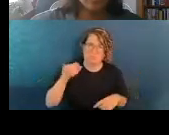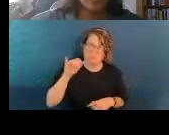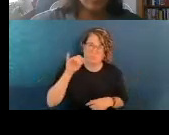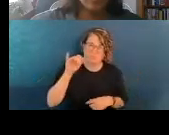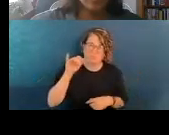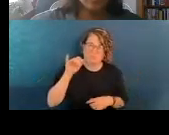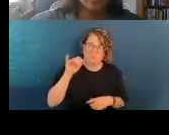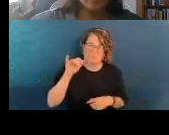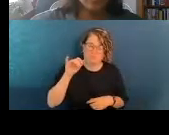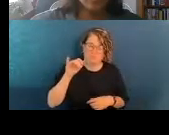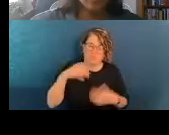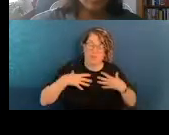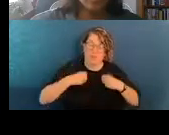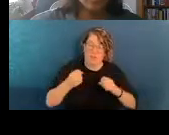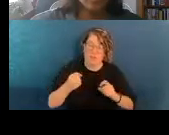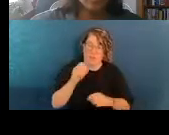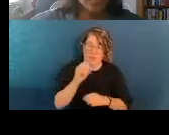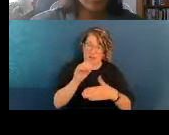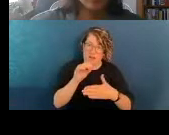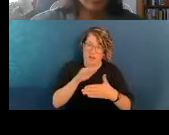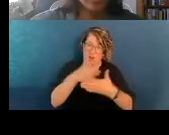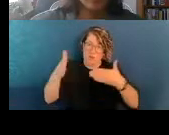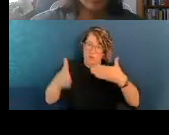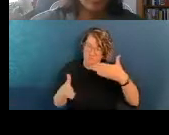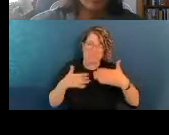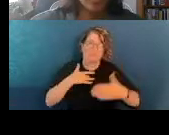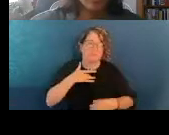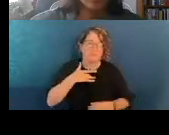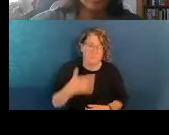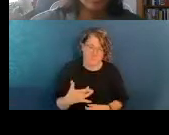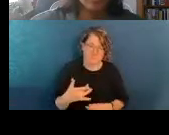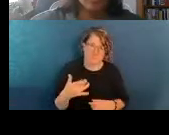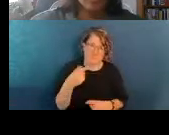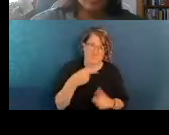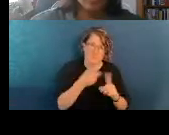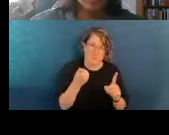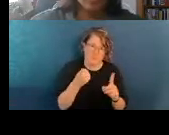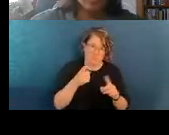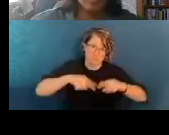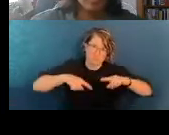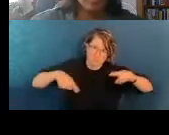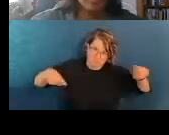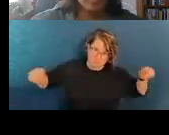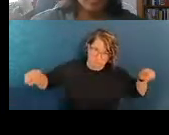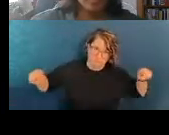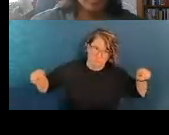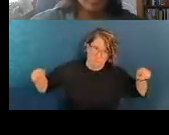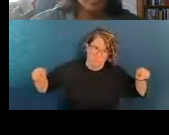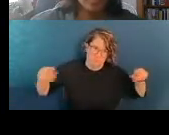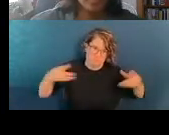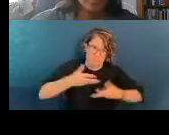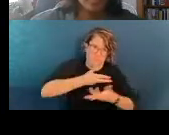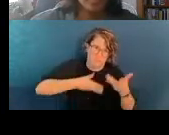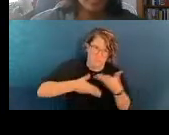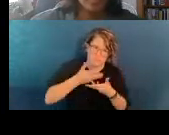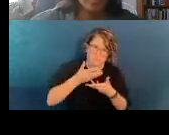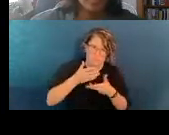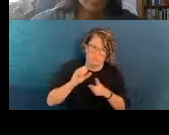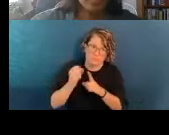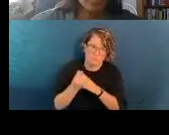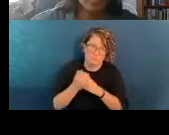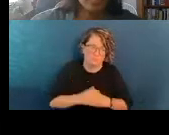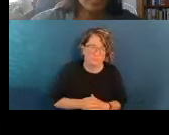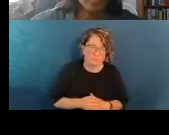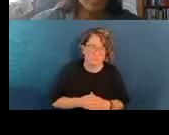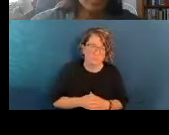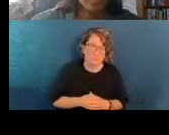rooted in unequal power relationships and structures across society. For our purposes, we're particularly interested